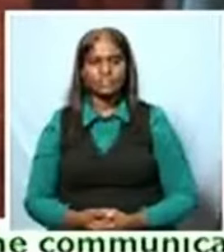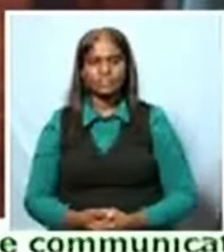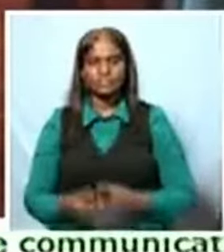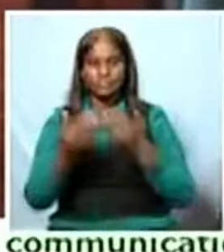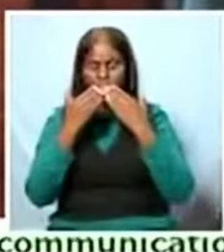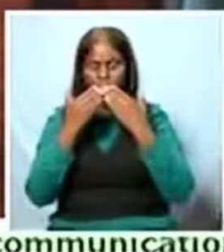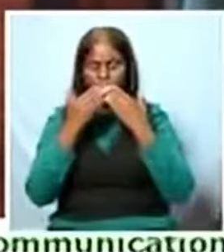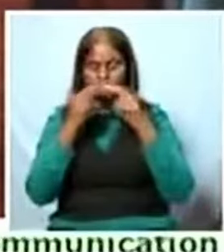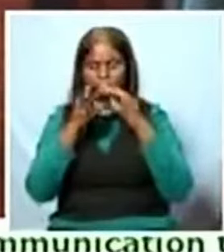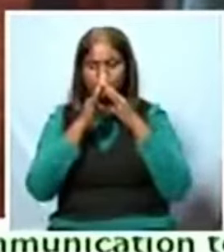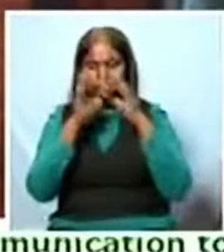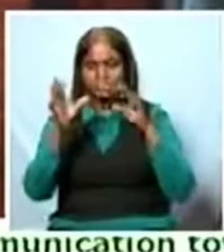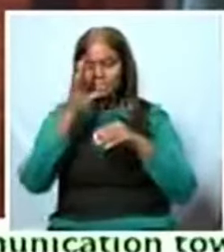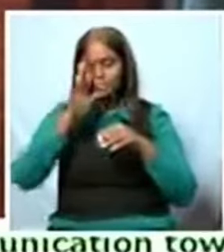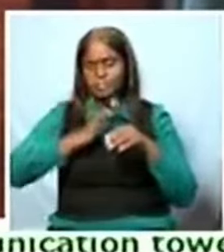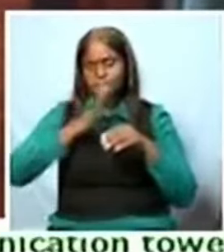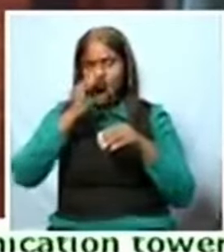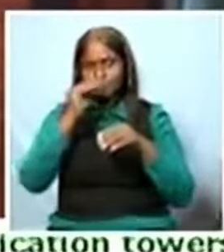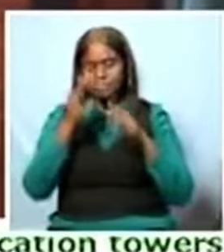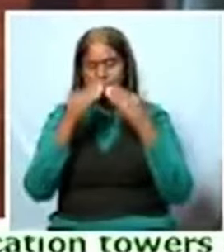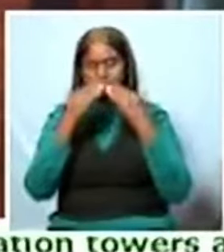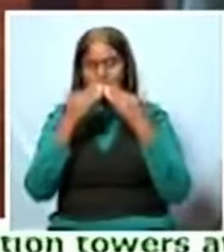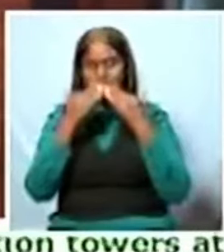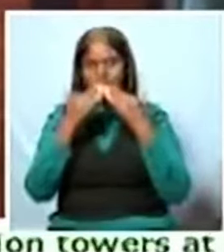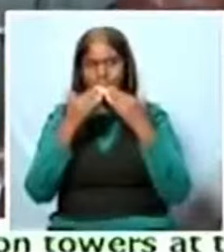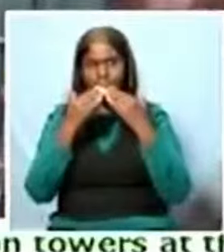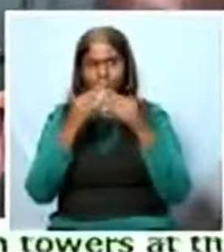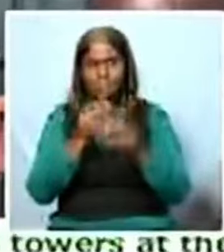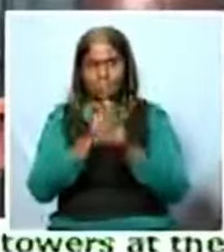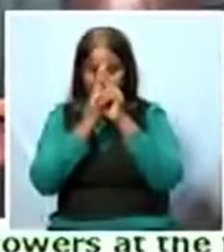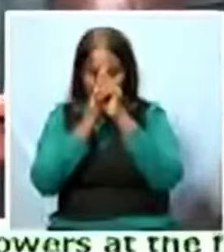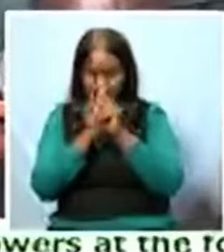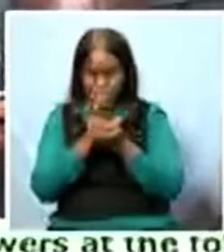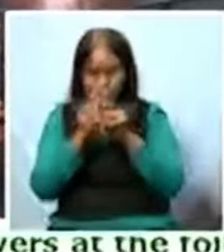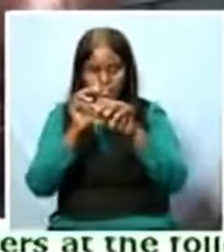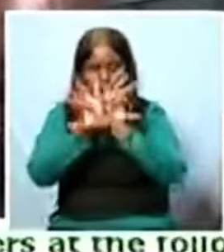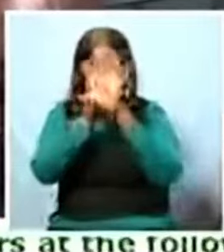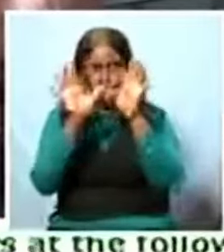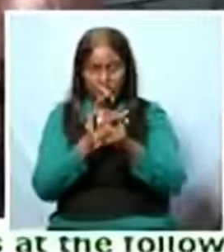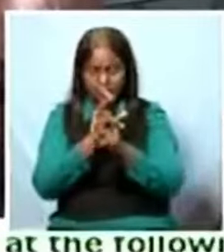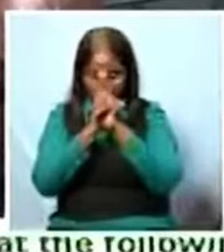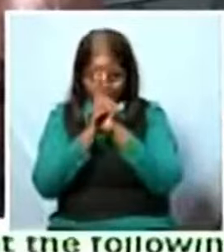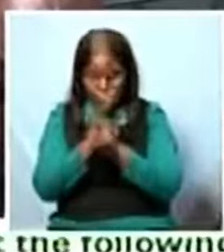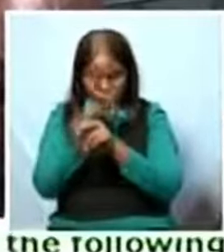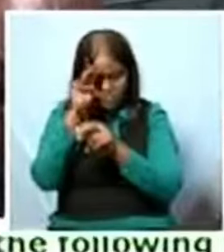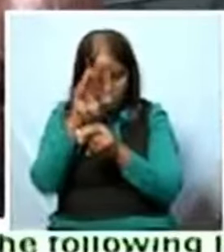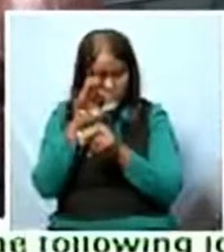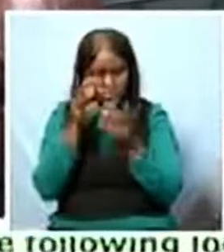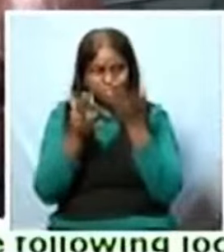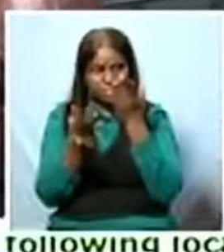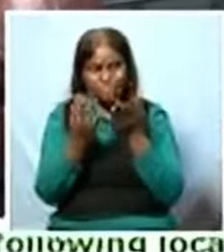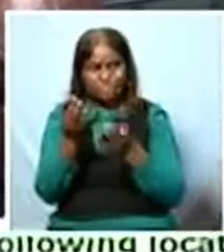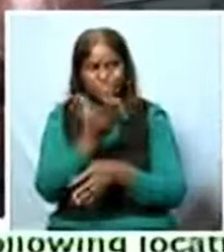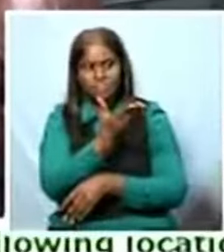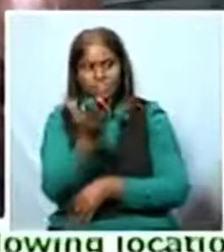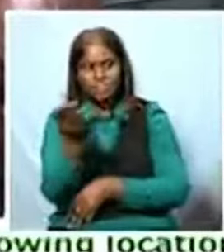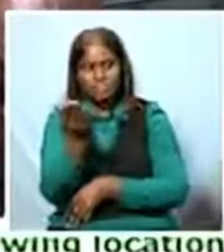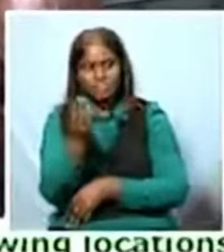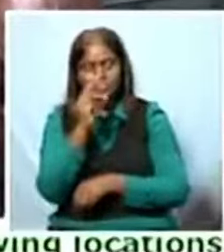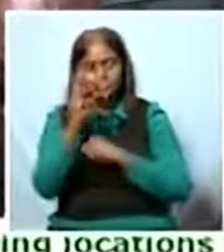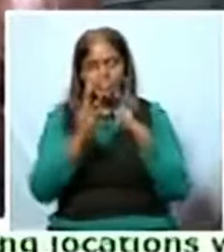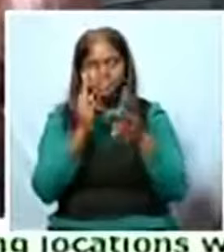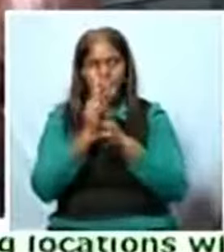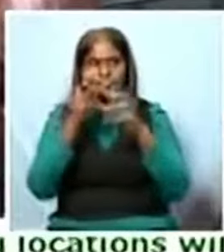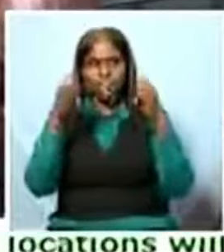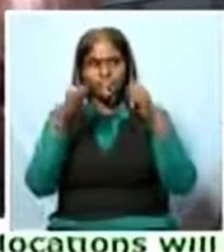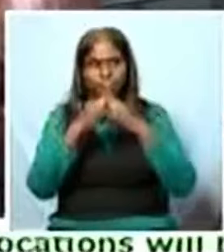Thank you so much, Madam Speaker. Just wanted to clarify with the Honorable Minister whether this World